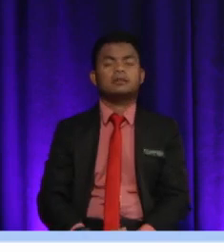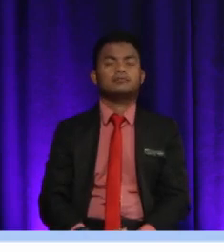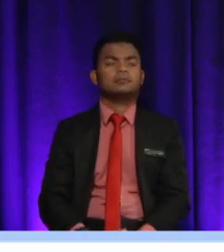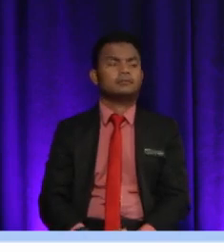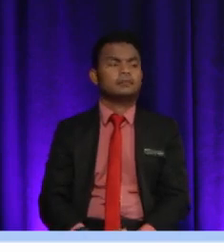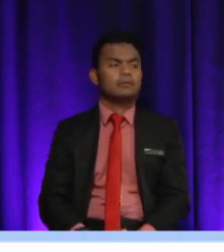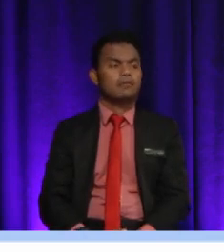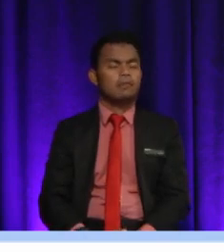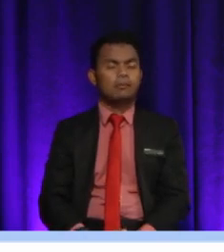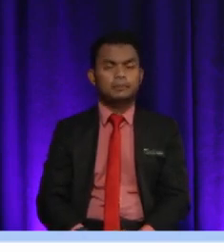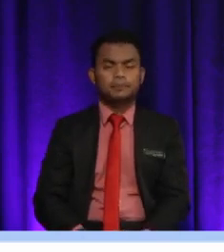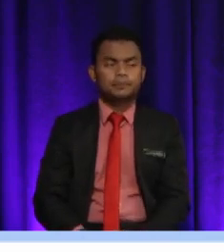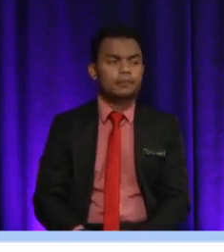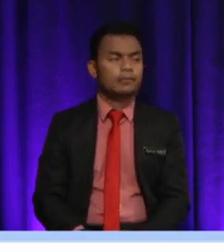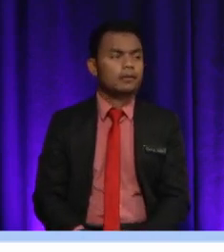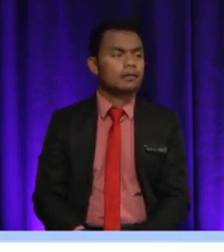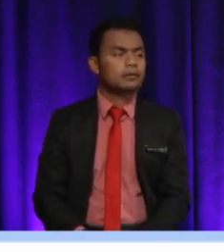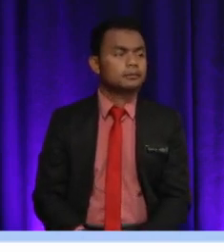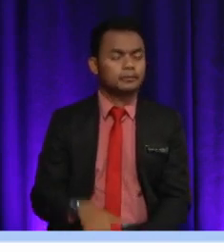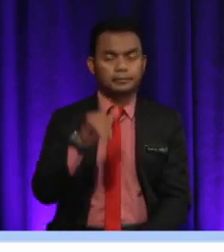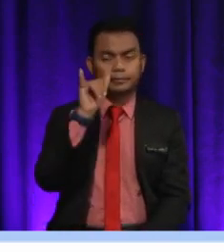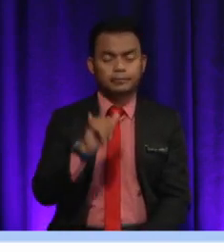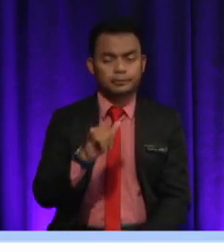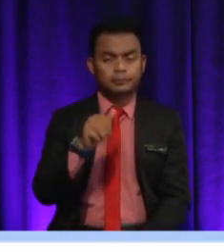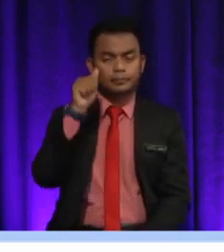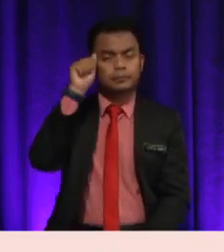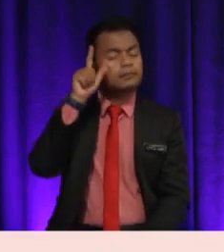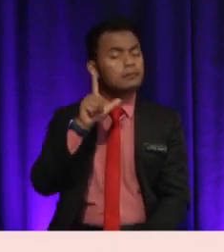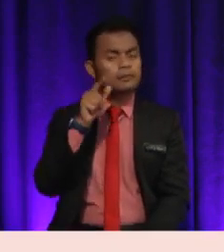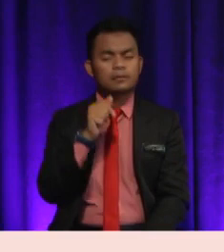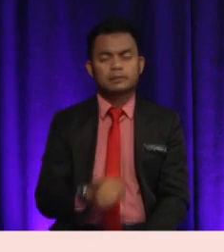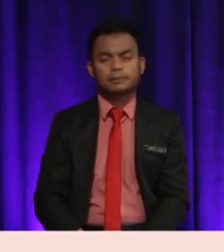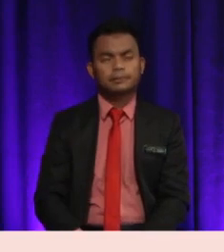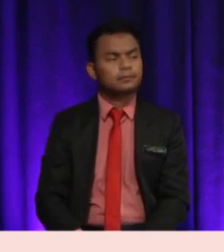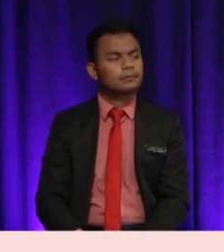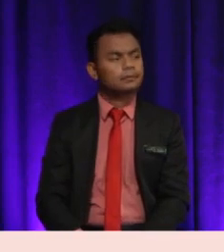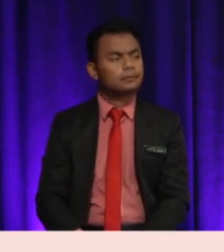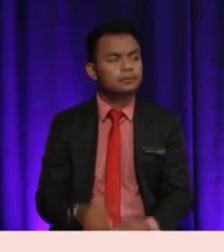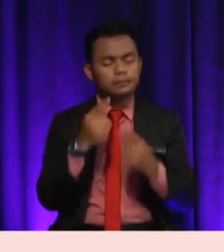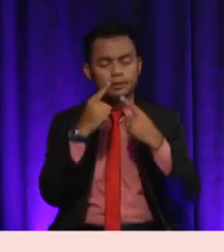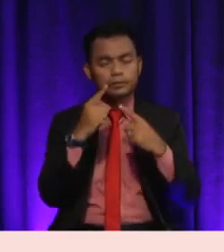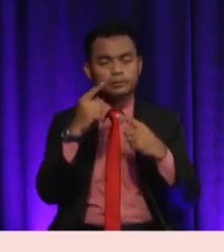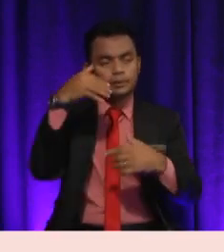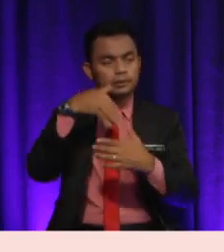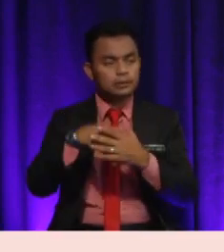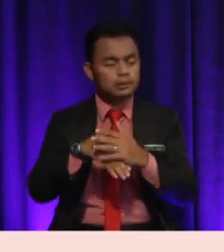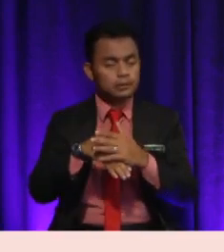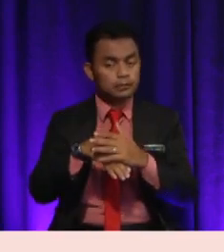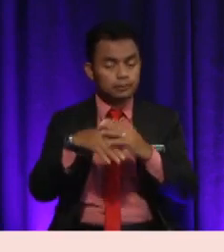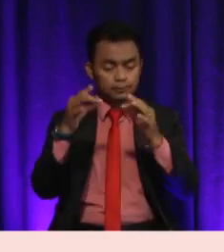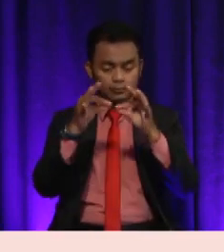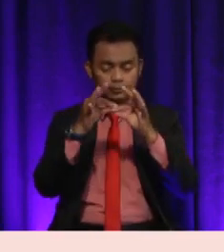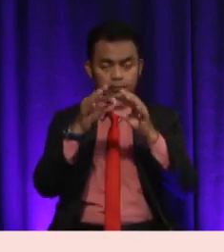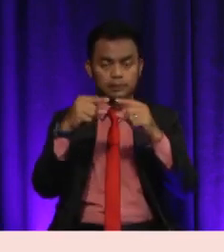Where is Yes, it? teacher. Okay, Alisha, where is the answer? The answer is in the line.